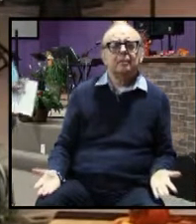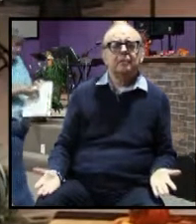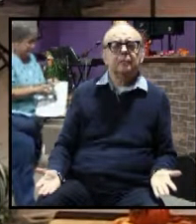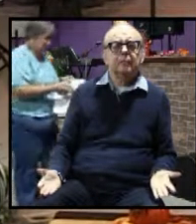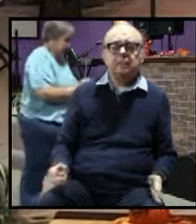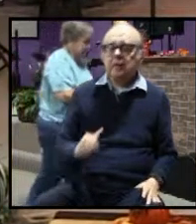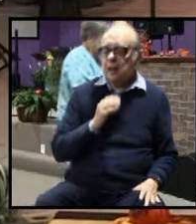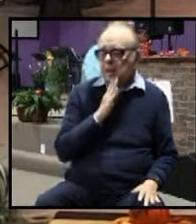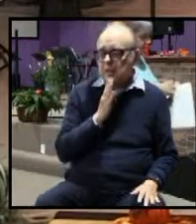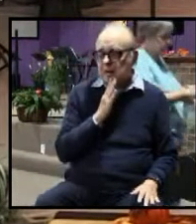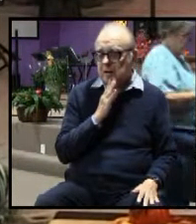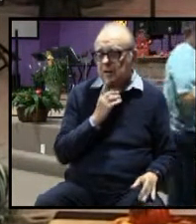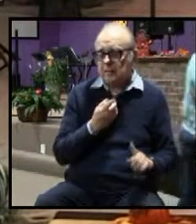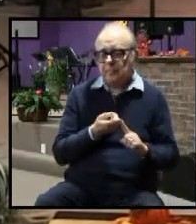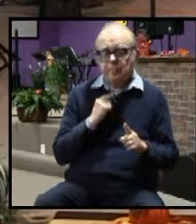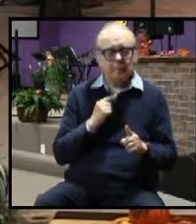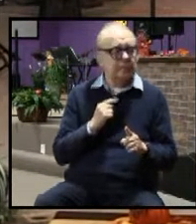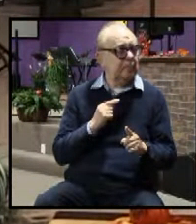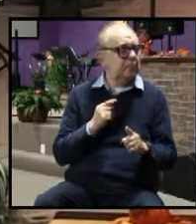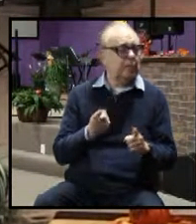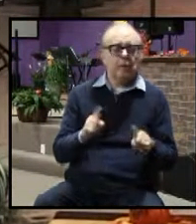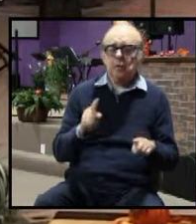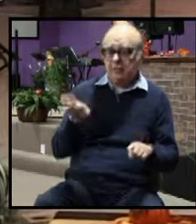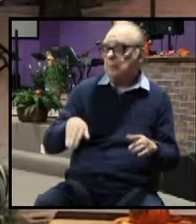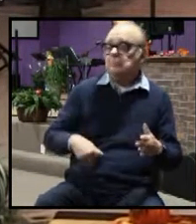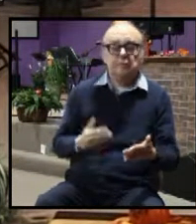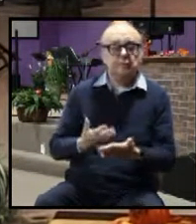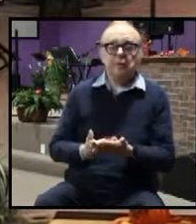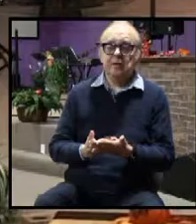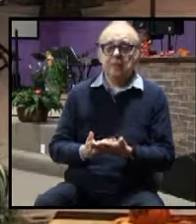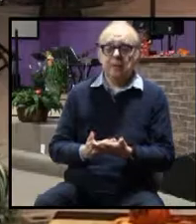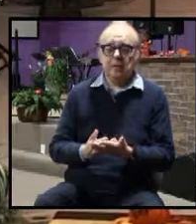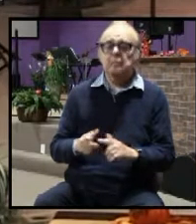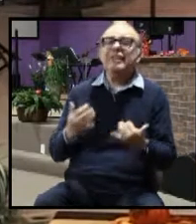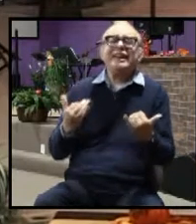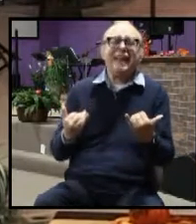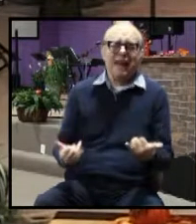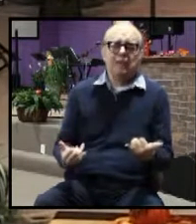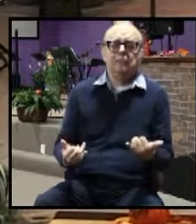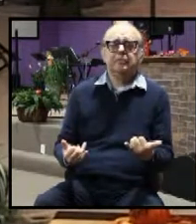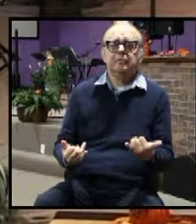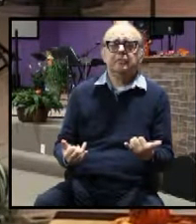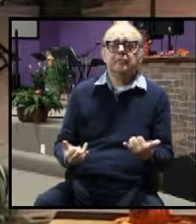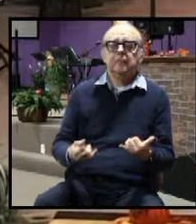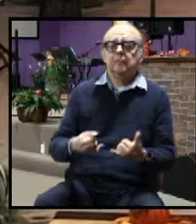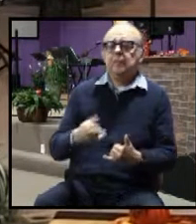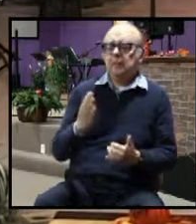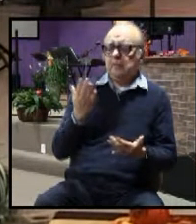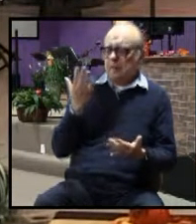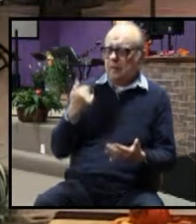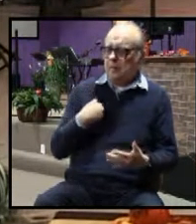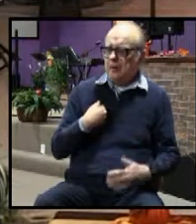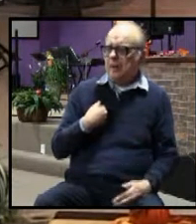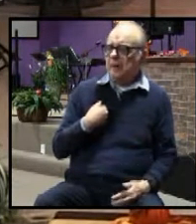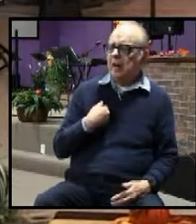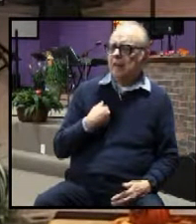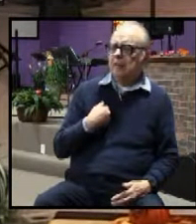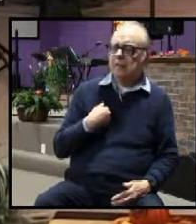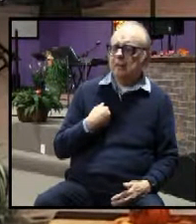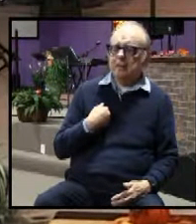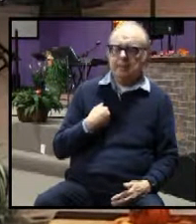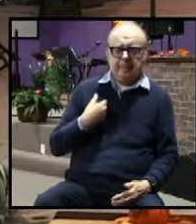Not talking maybe from the point of when you were born, but right now. God, why am